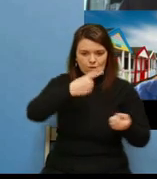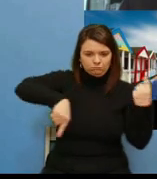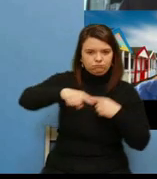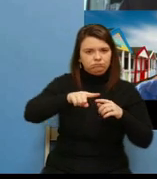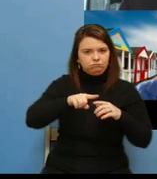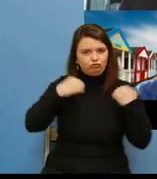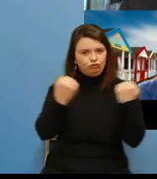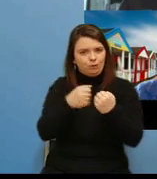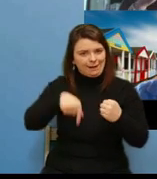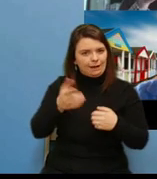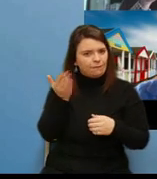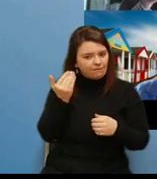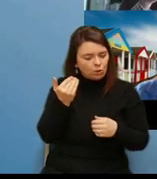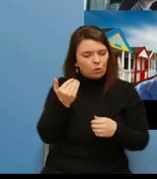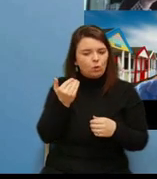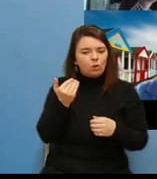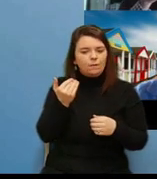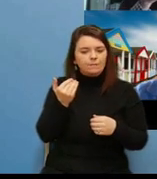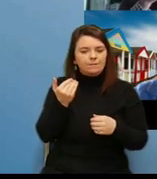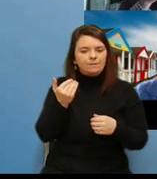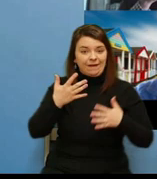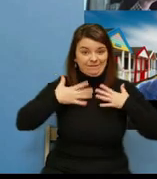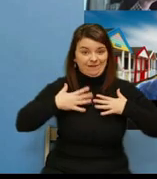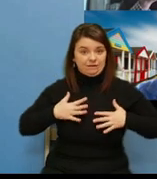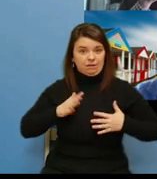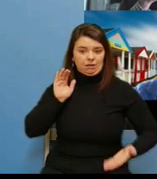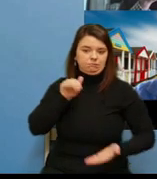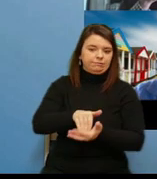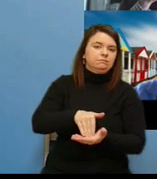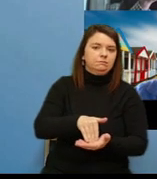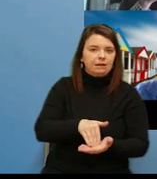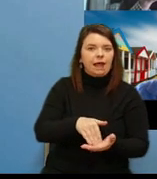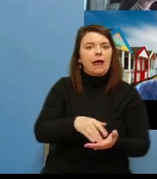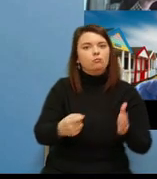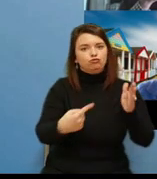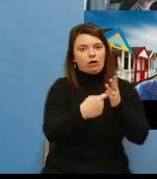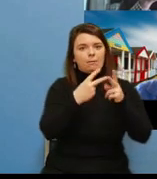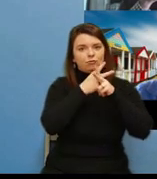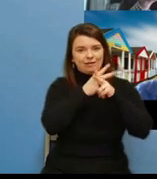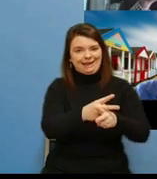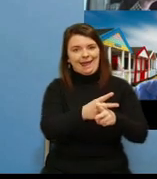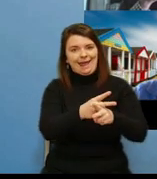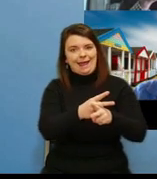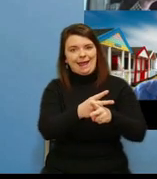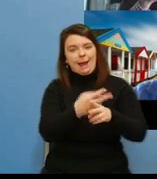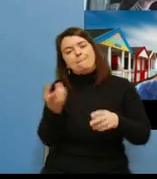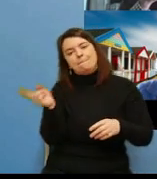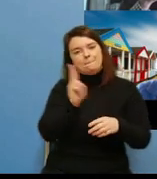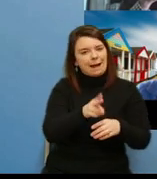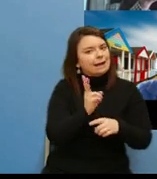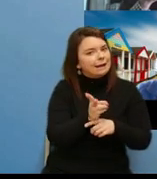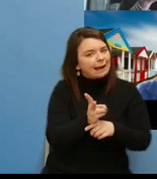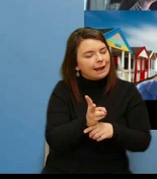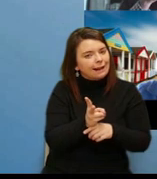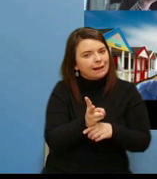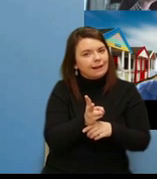But one of the things we've talked about in this forum before is whilst physical attendance at primary care has bounced back